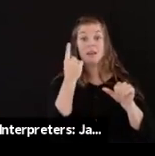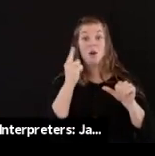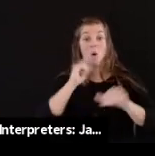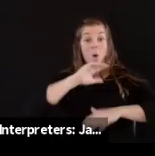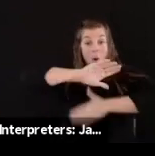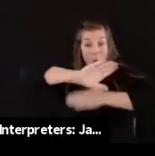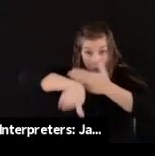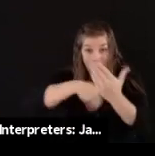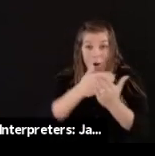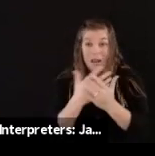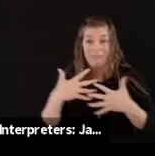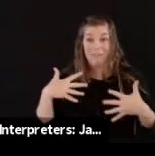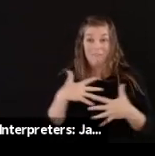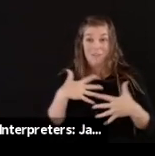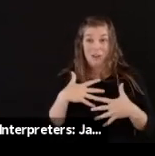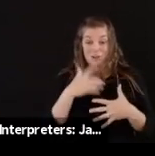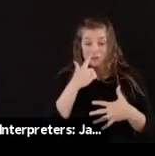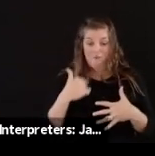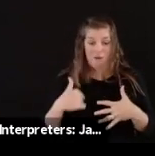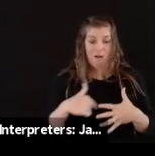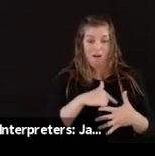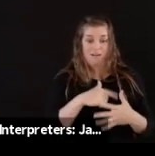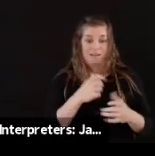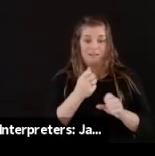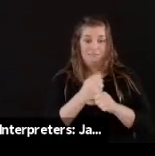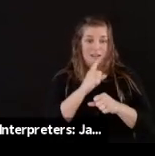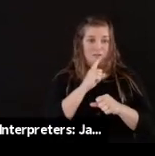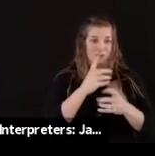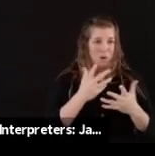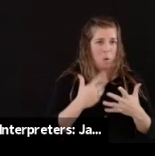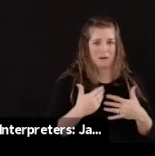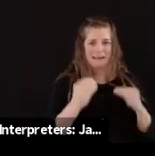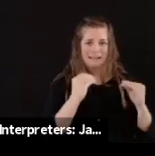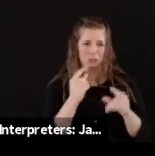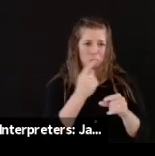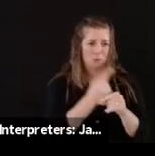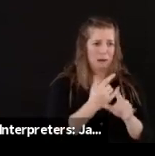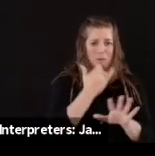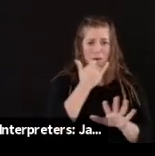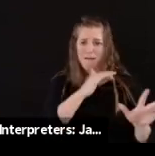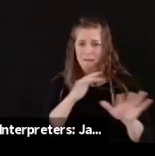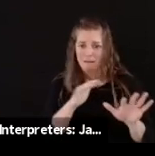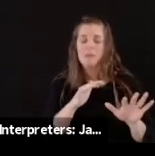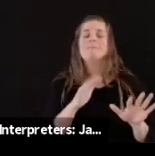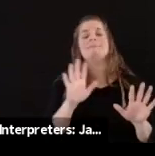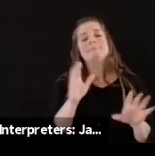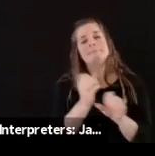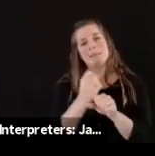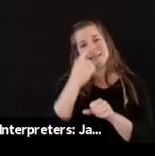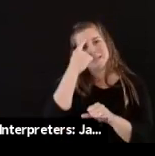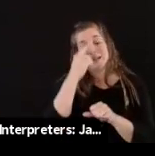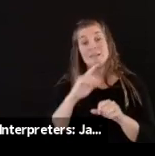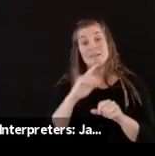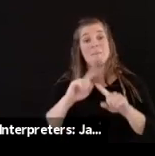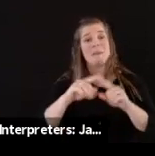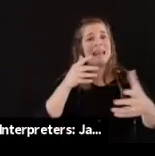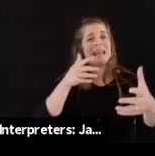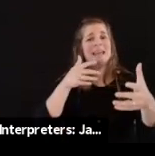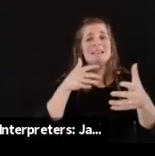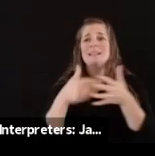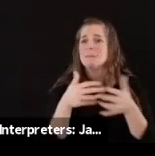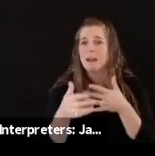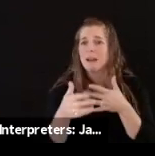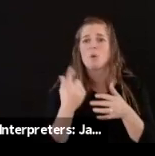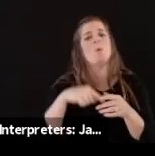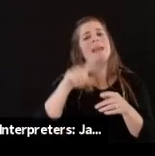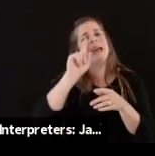stuff wrong, all of those fears make total sense. But despite those fears, we've got to prove to our